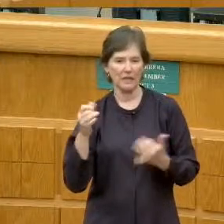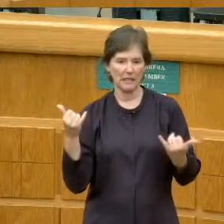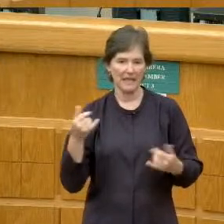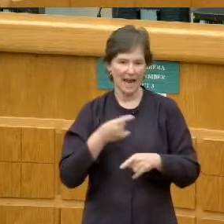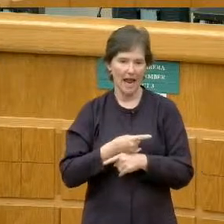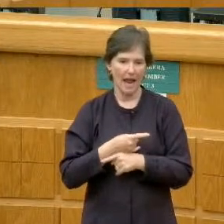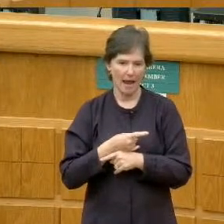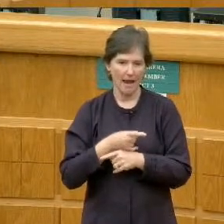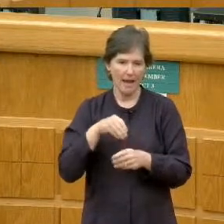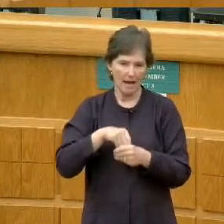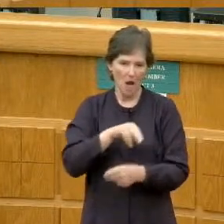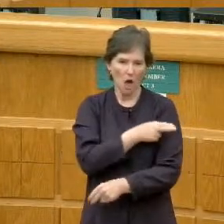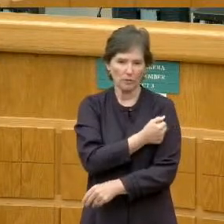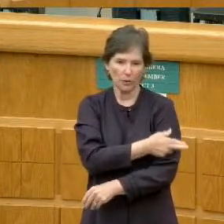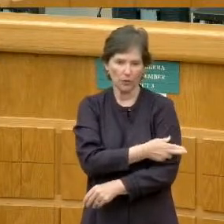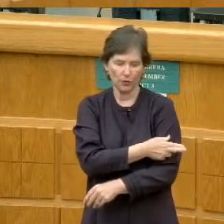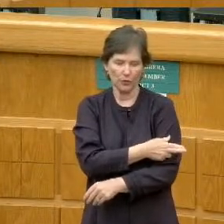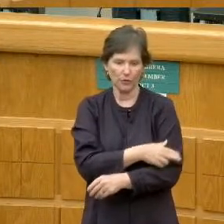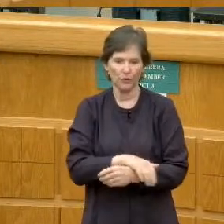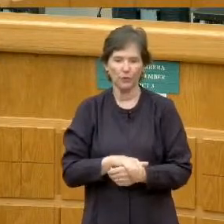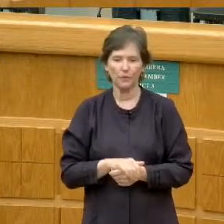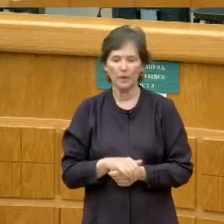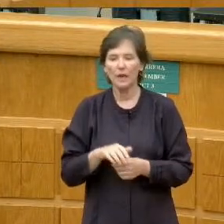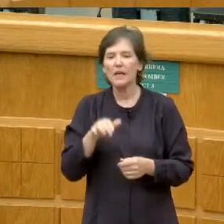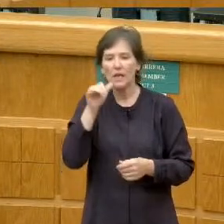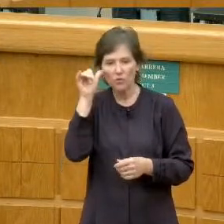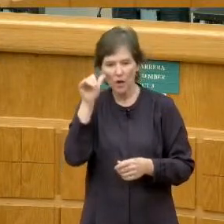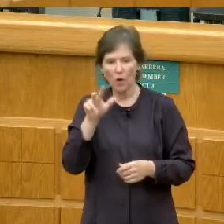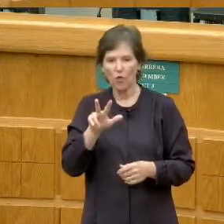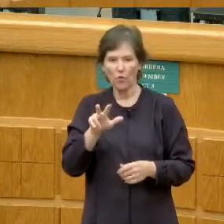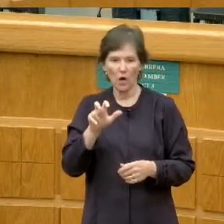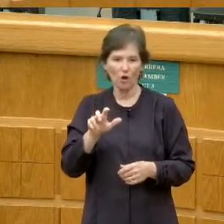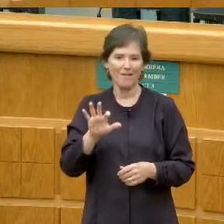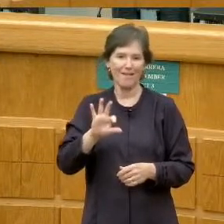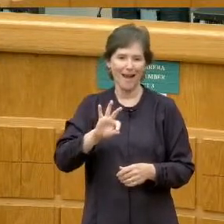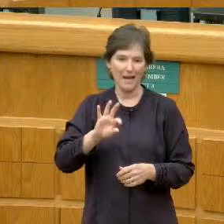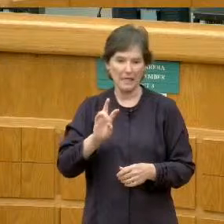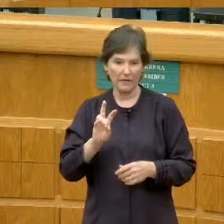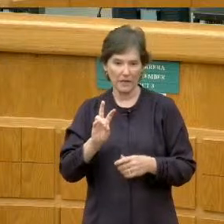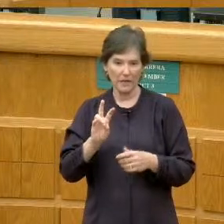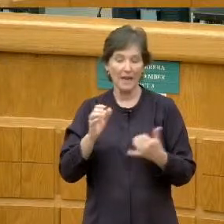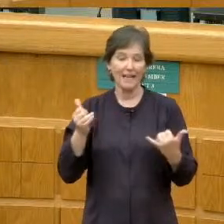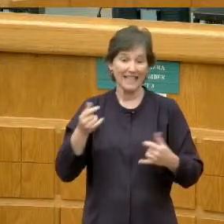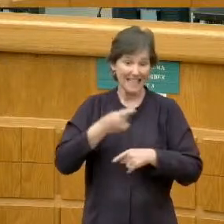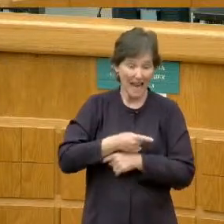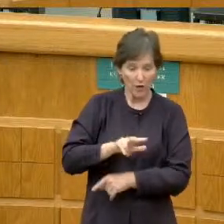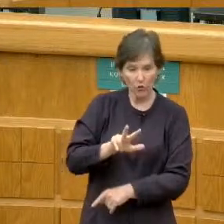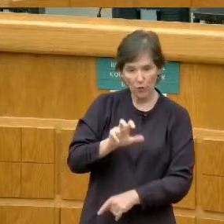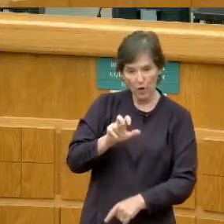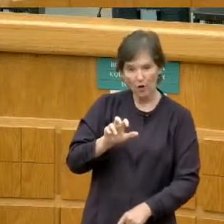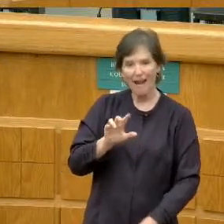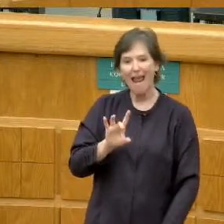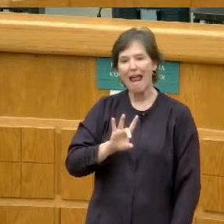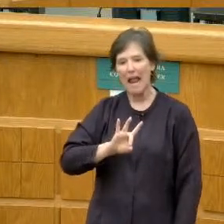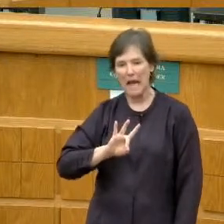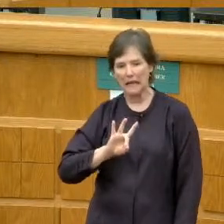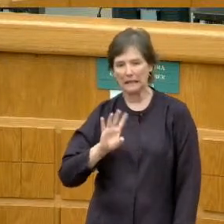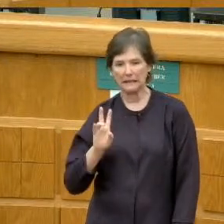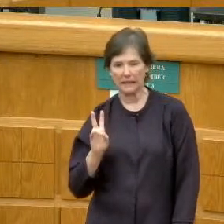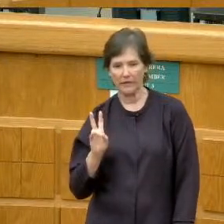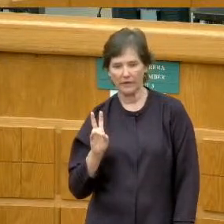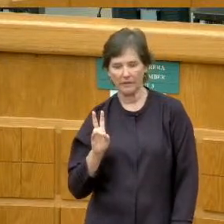hospital recovering from COVID-19. And then of that number, 144 are